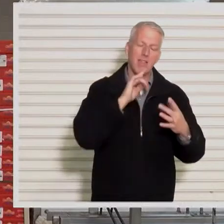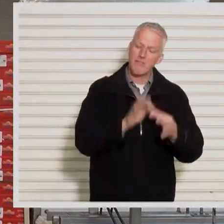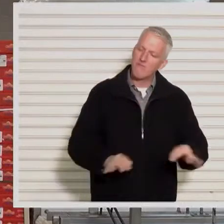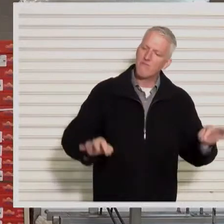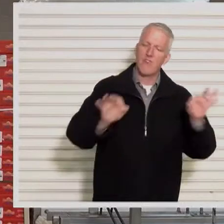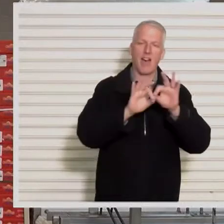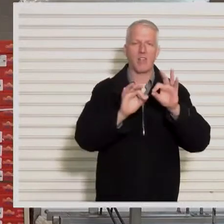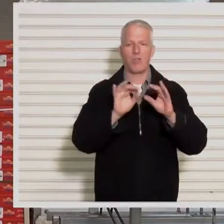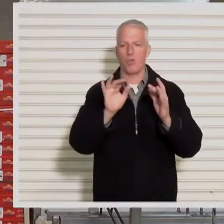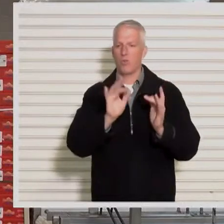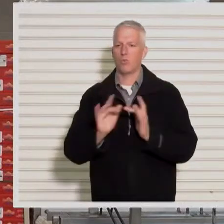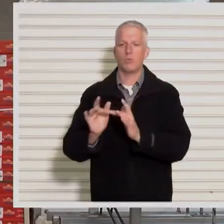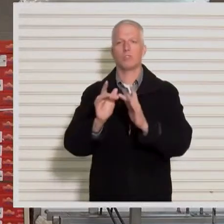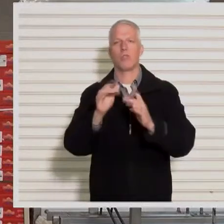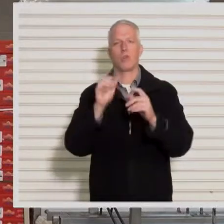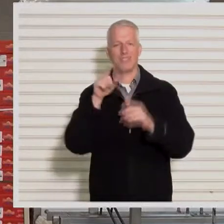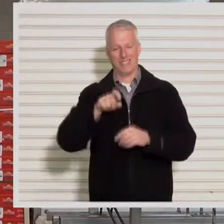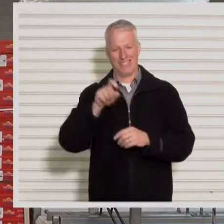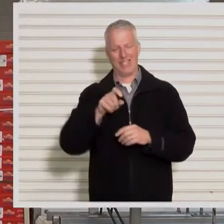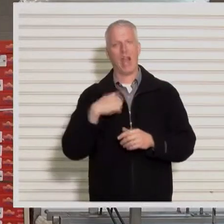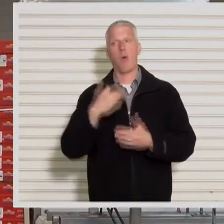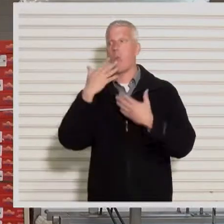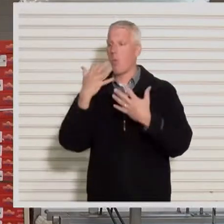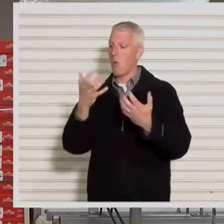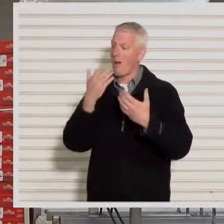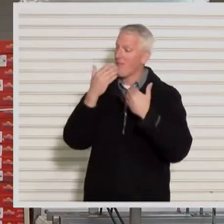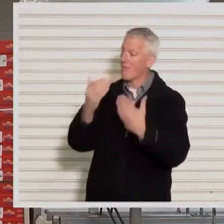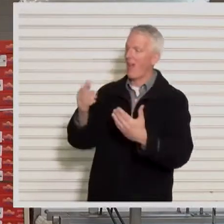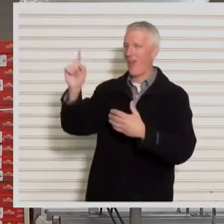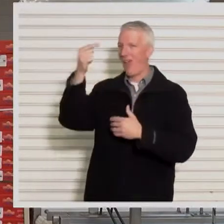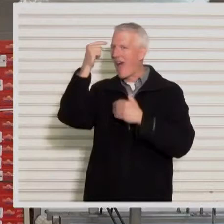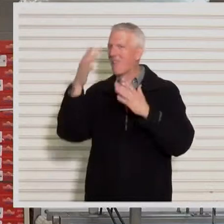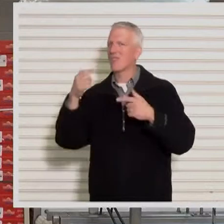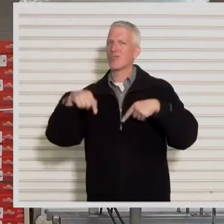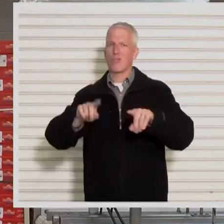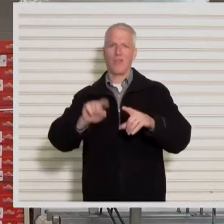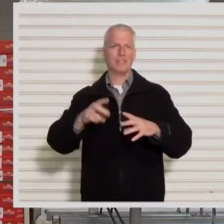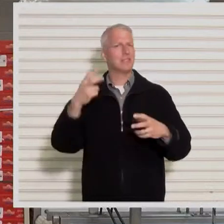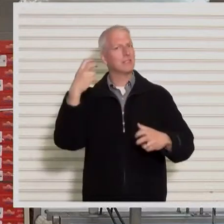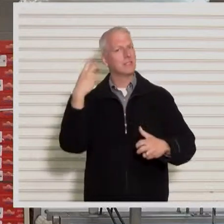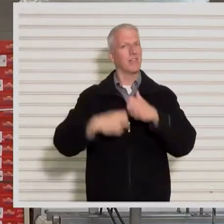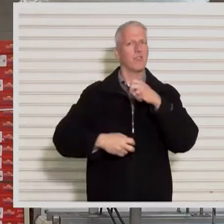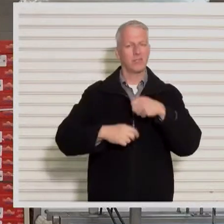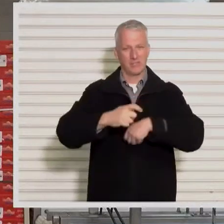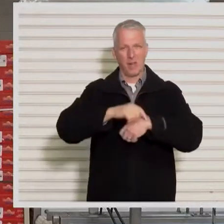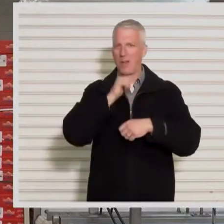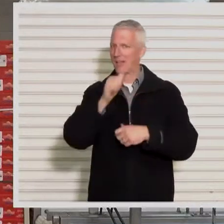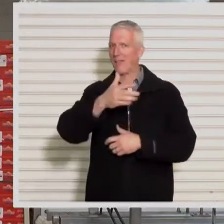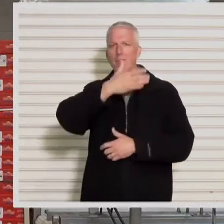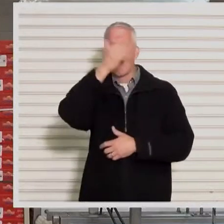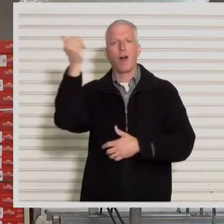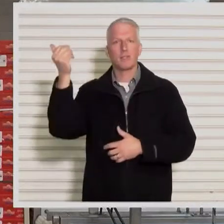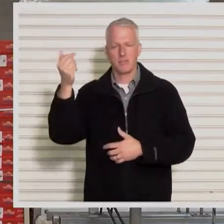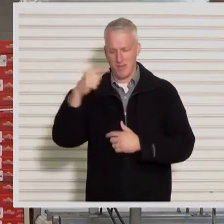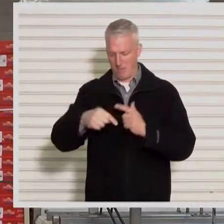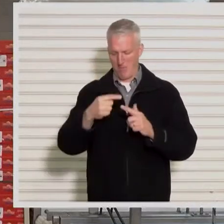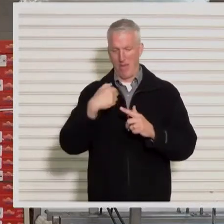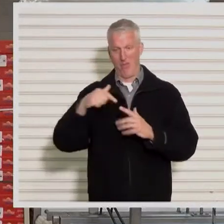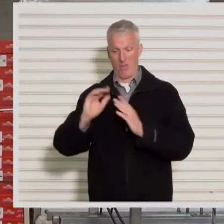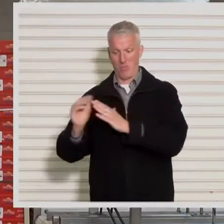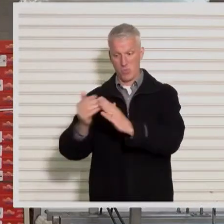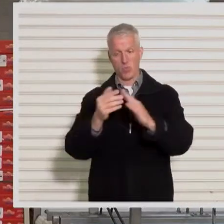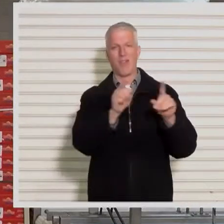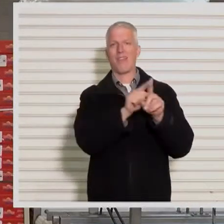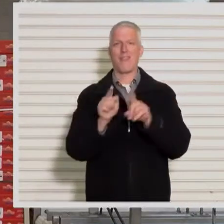needs. I want to thank the governor who in this difficult time has not forgotten about communities